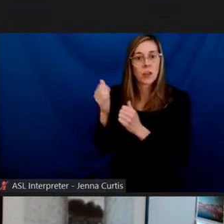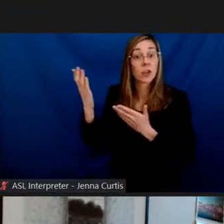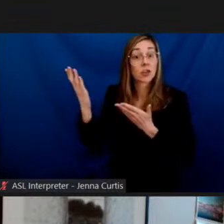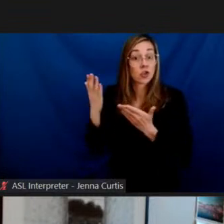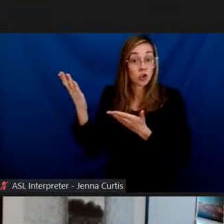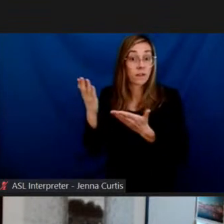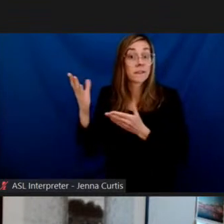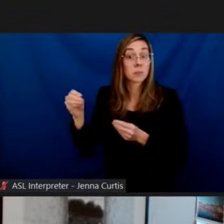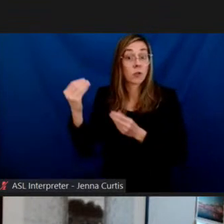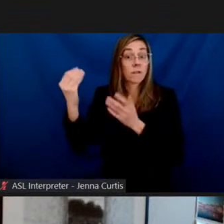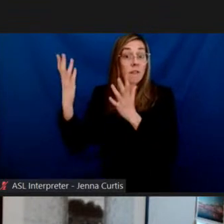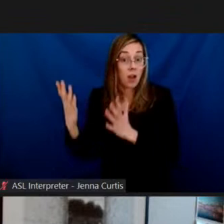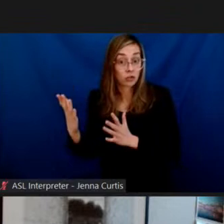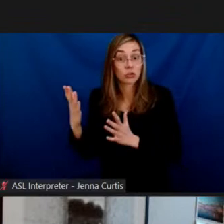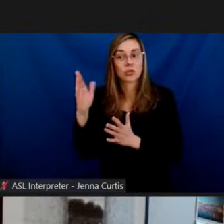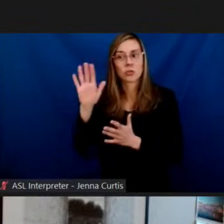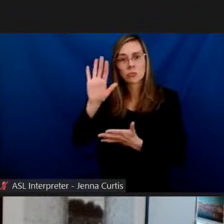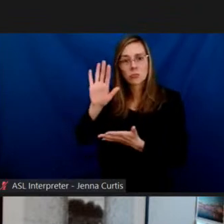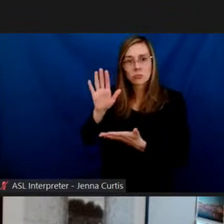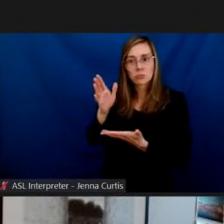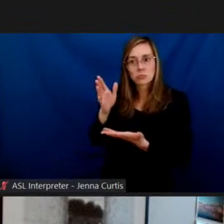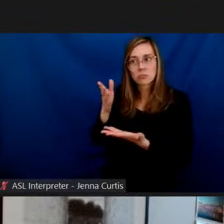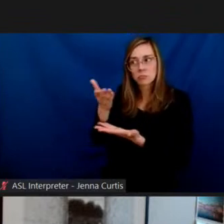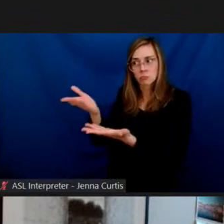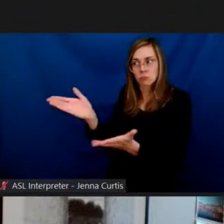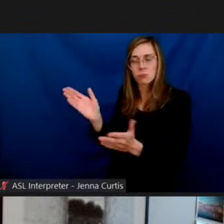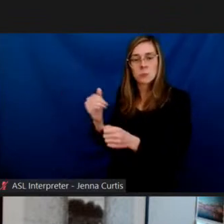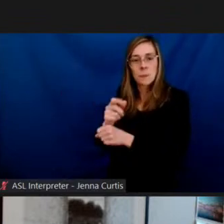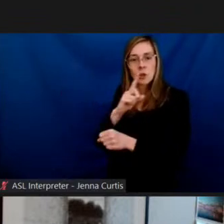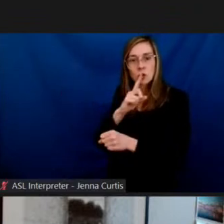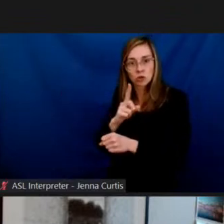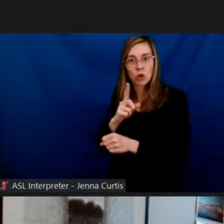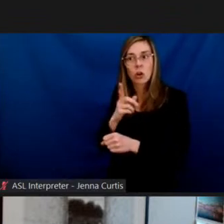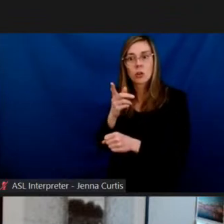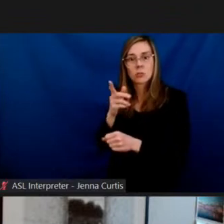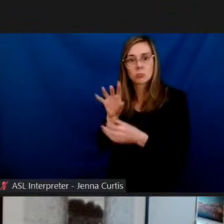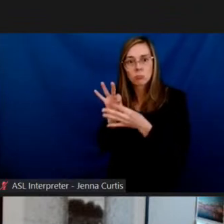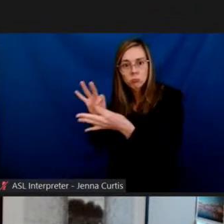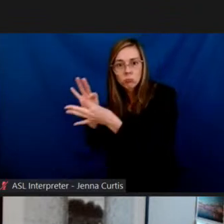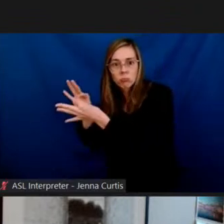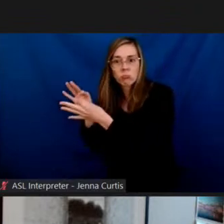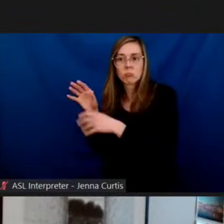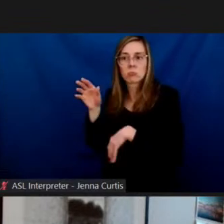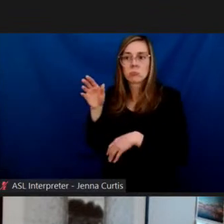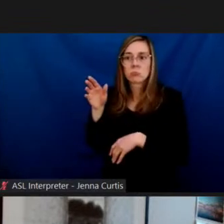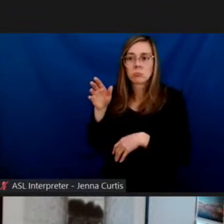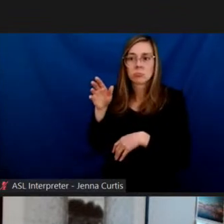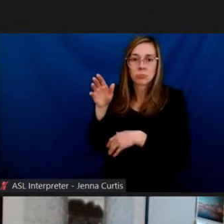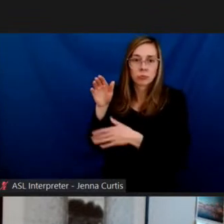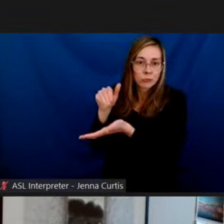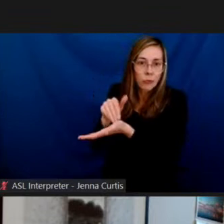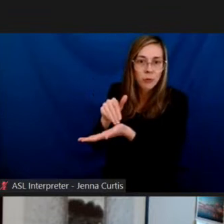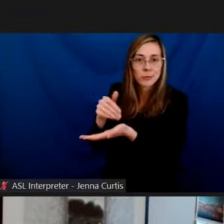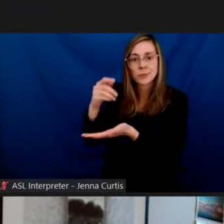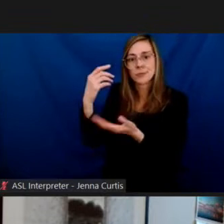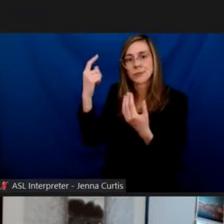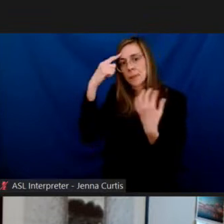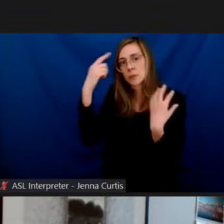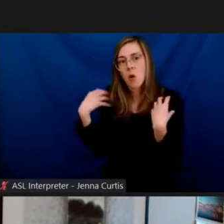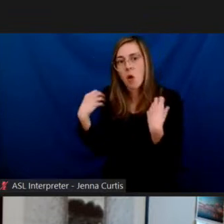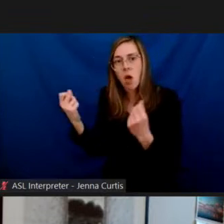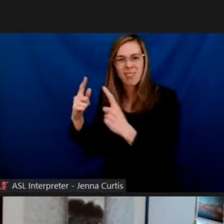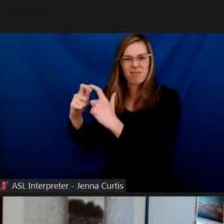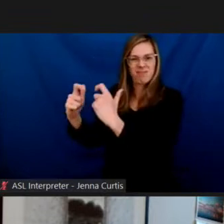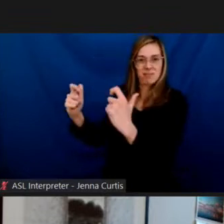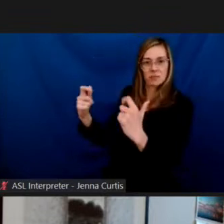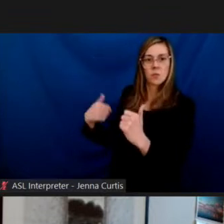that residents are being served by while they're staying in the Safe Sleep Village. And then the